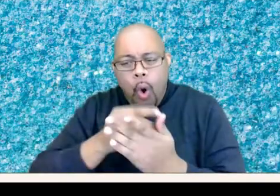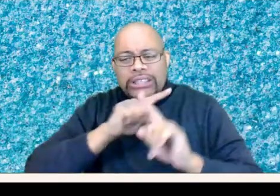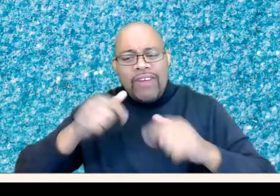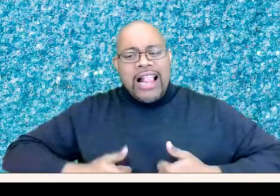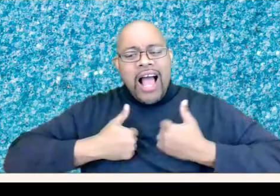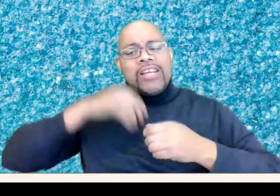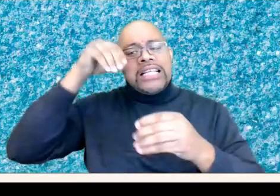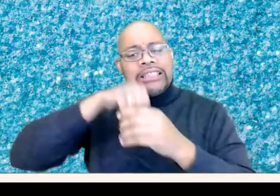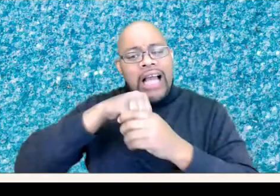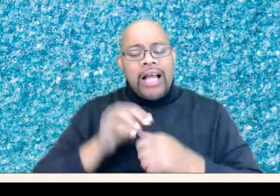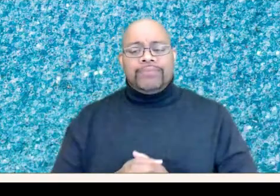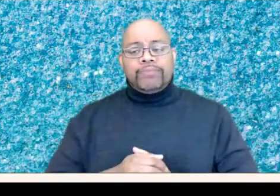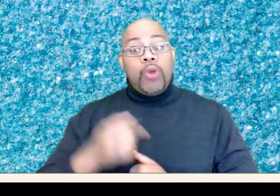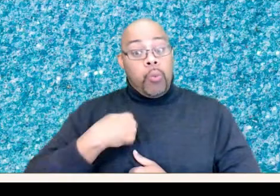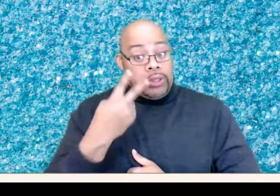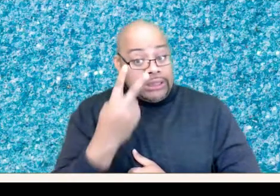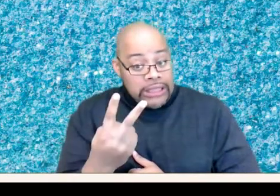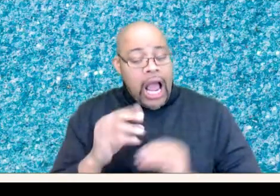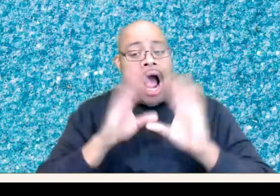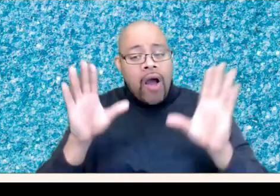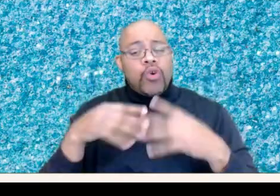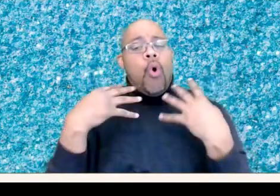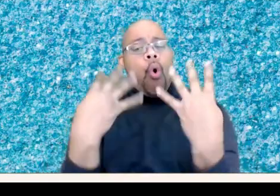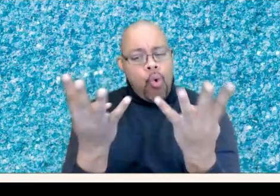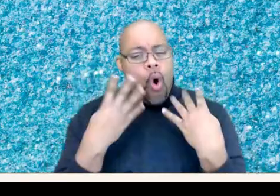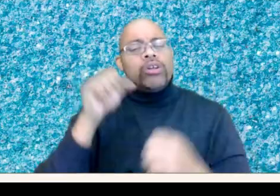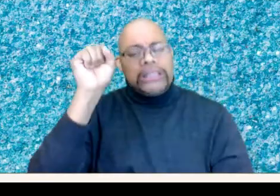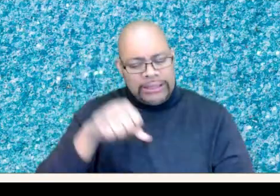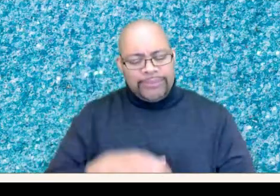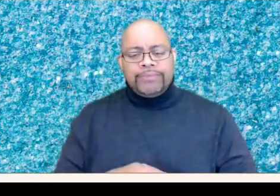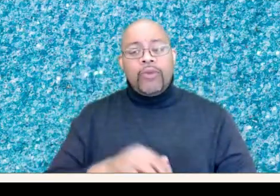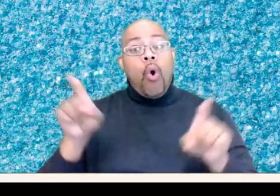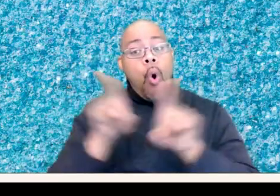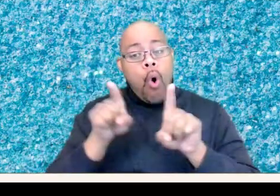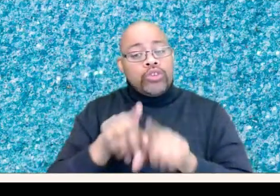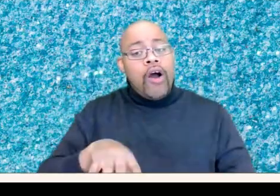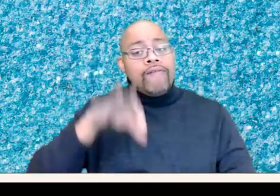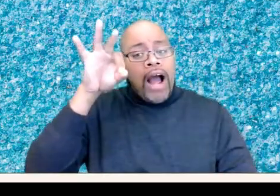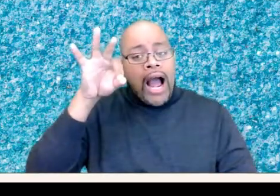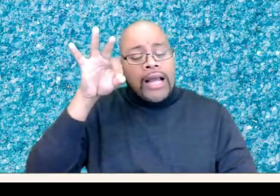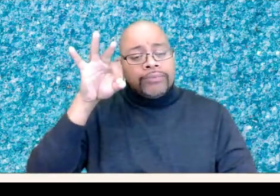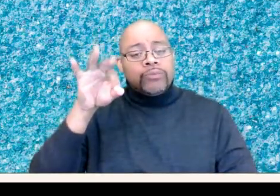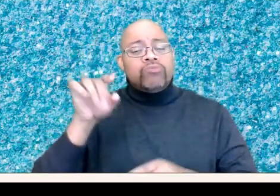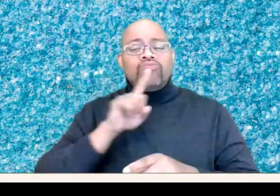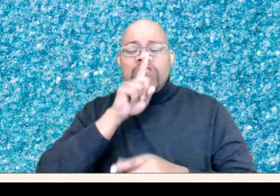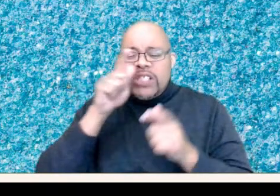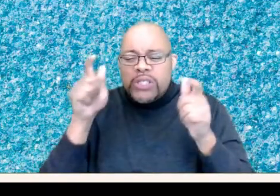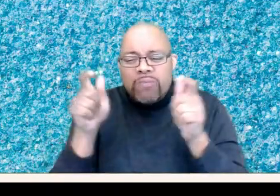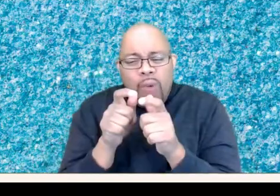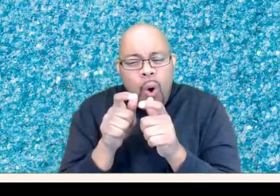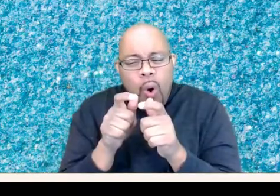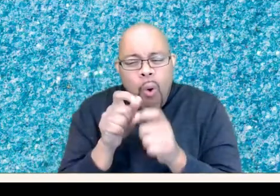that's found in it? We would find, of course, coral tissue cells, but we would also find really